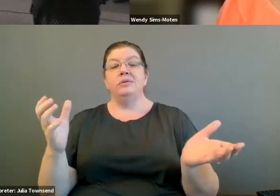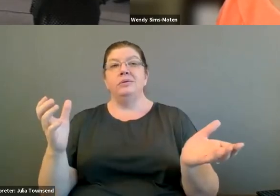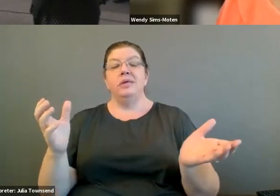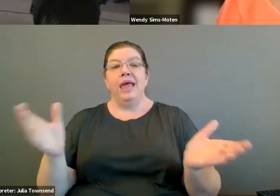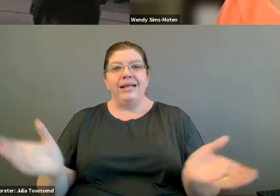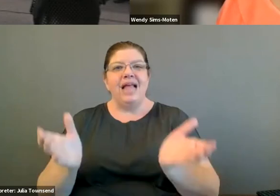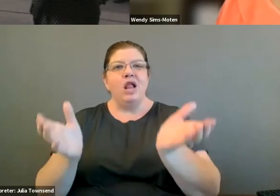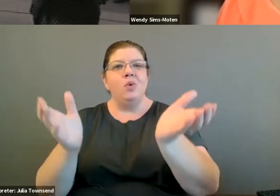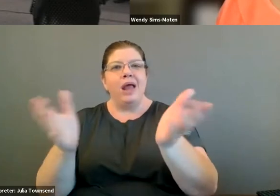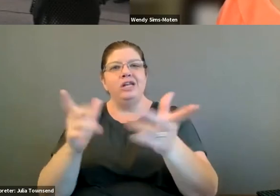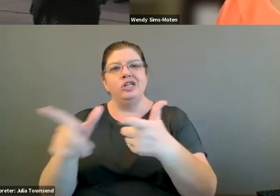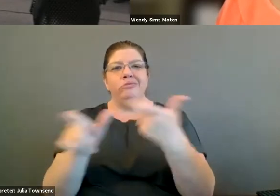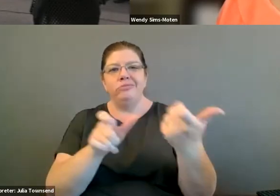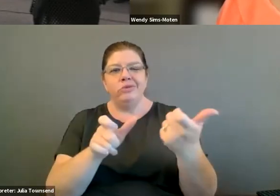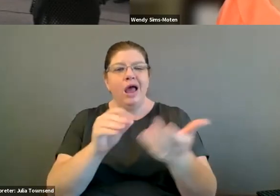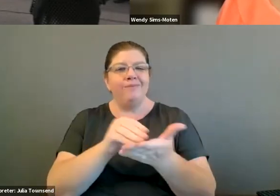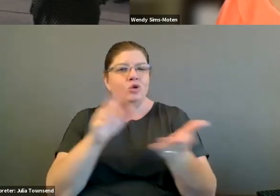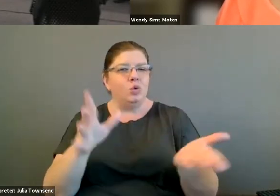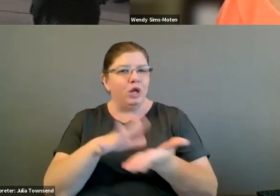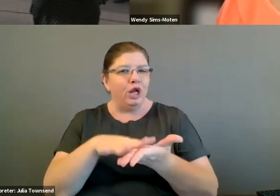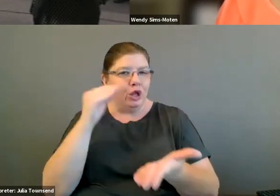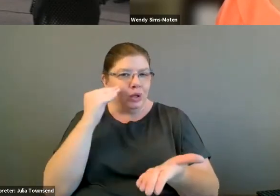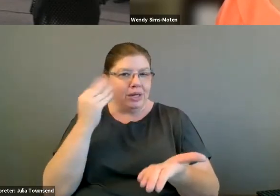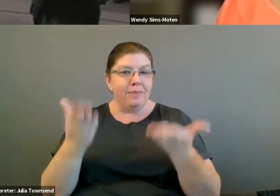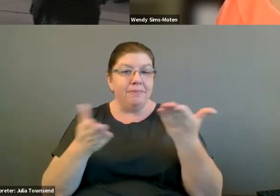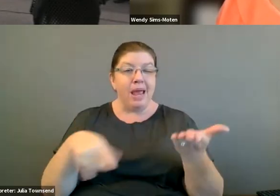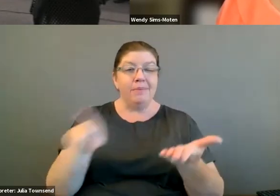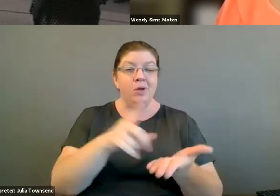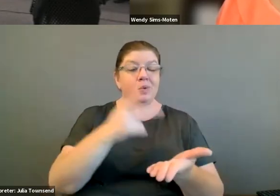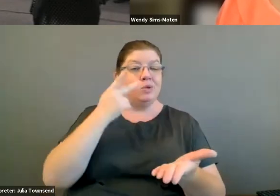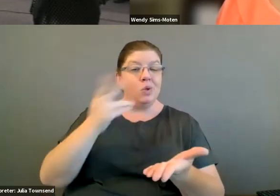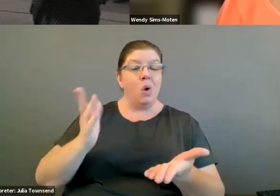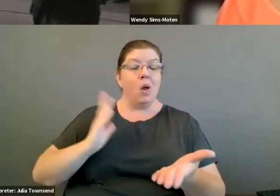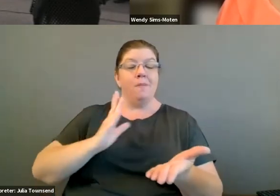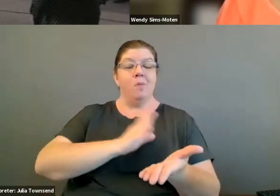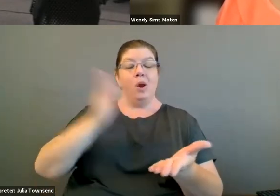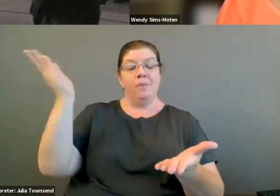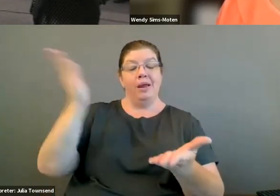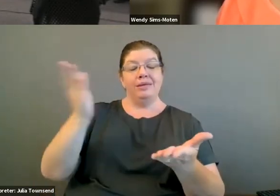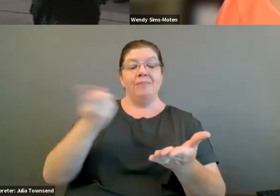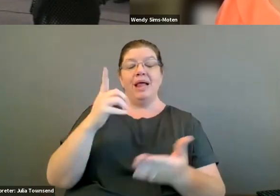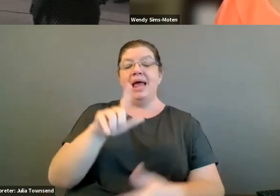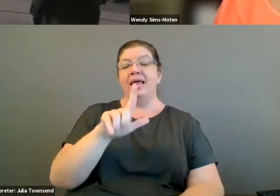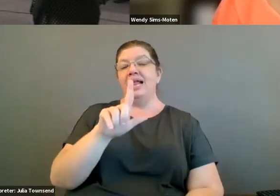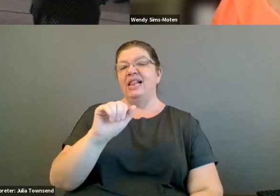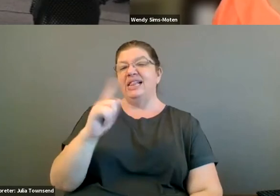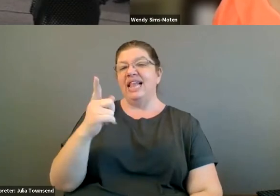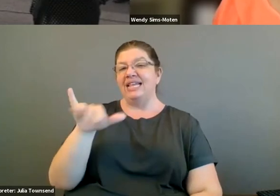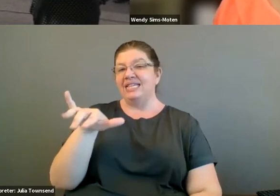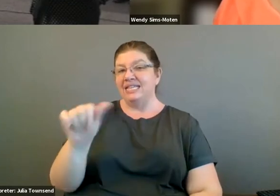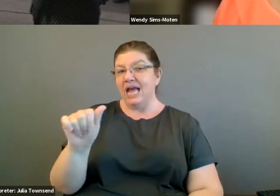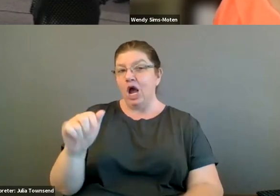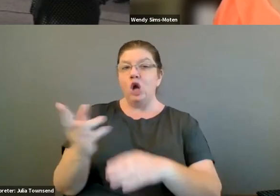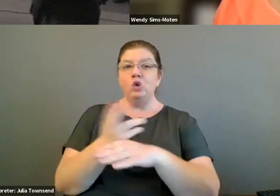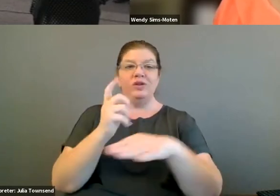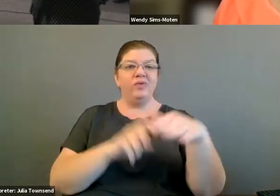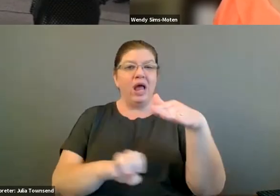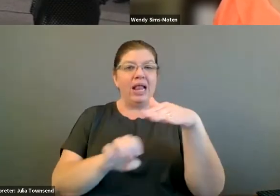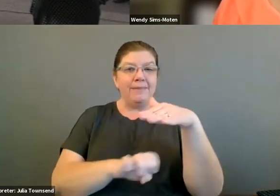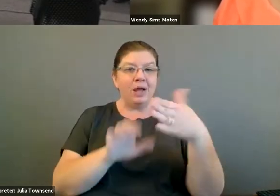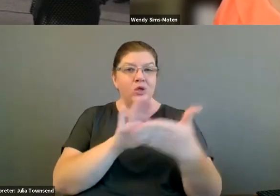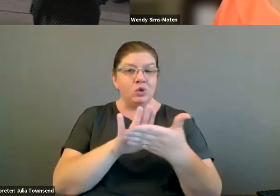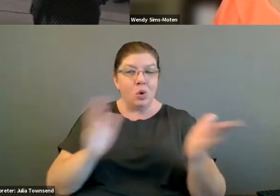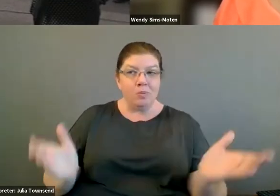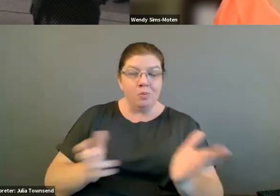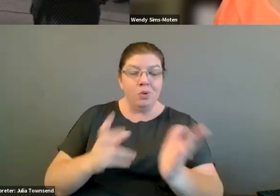learning. So you may have been at a board presentation on something like Lexia, which is used in the elementary schools to promote